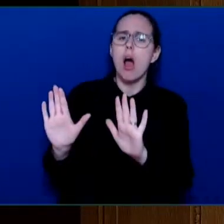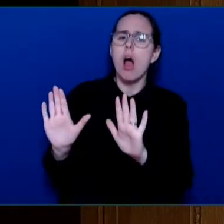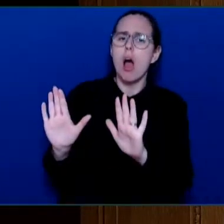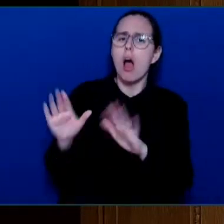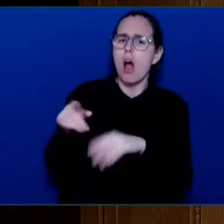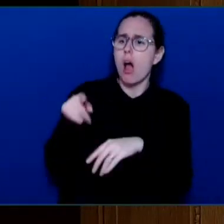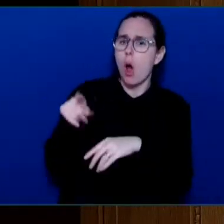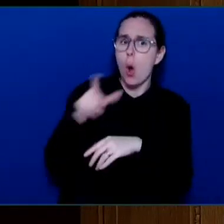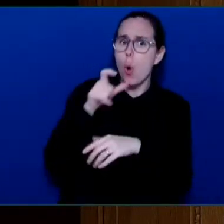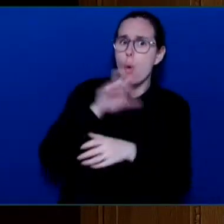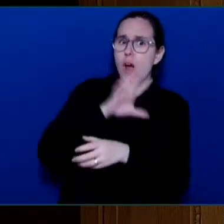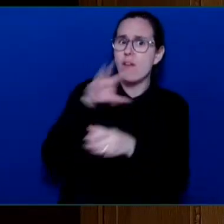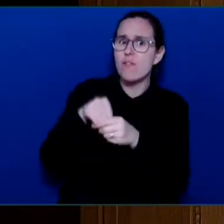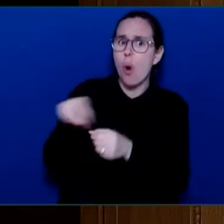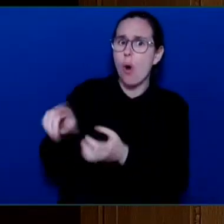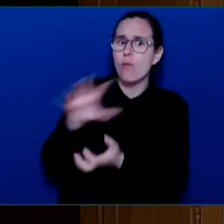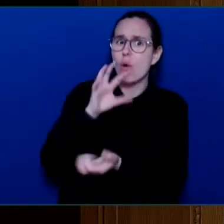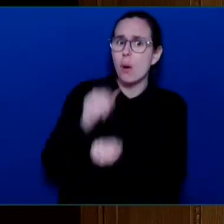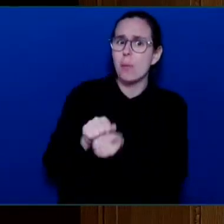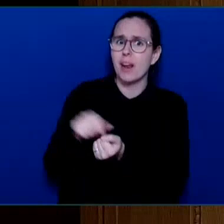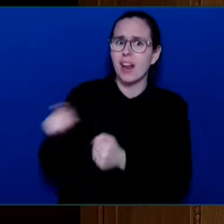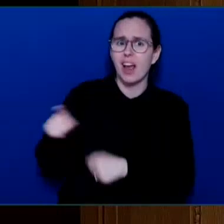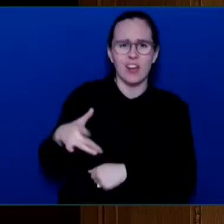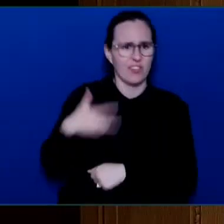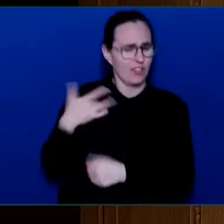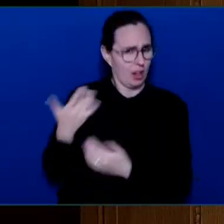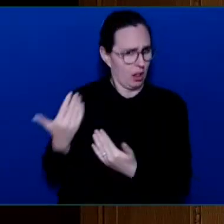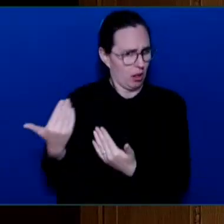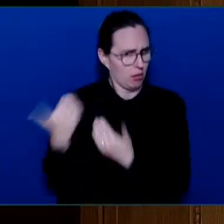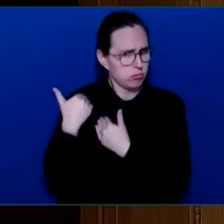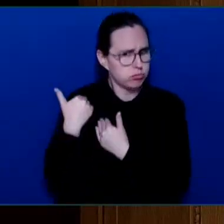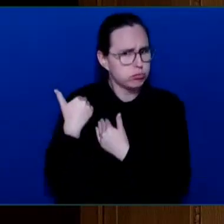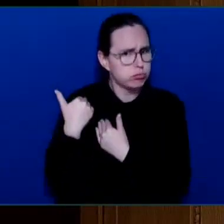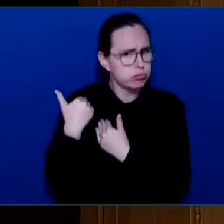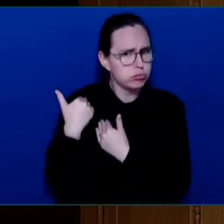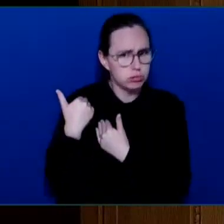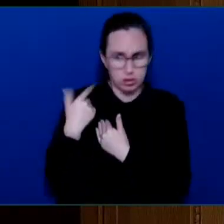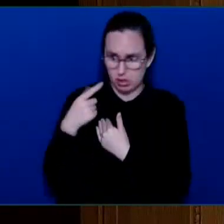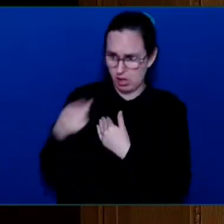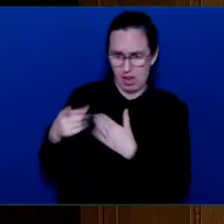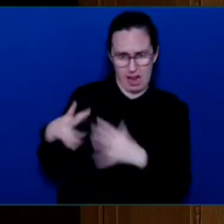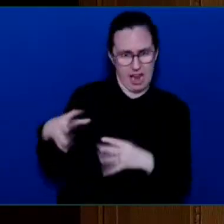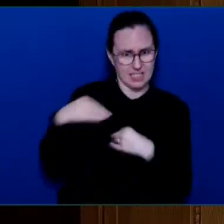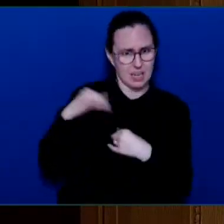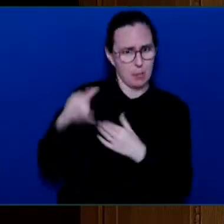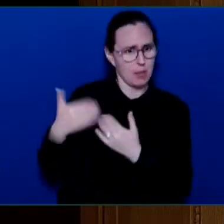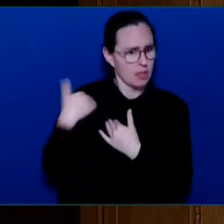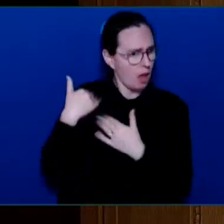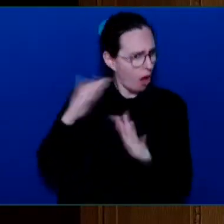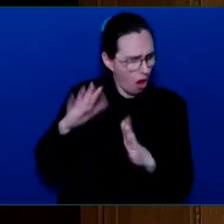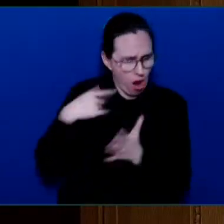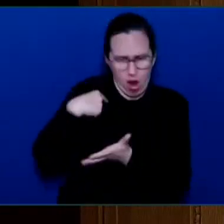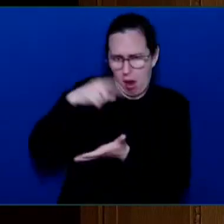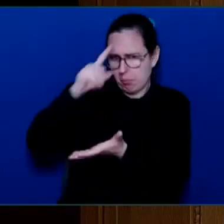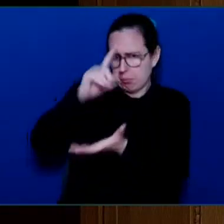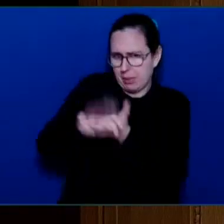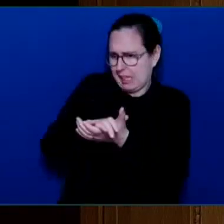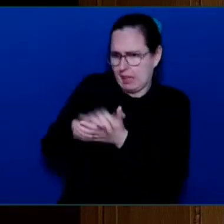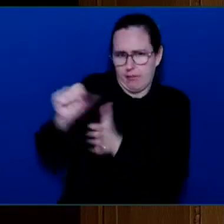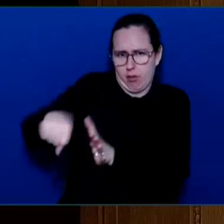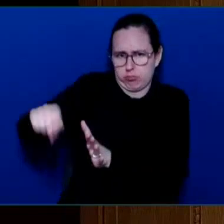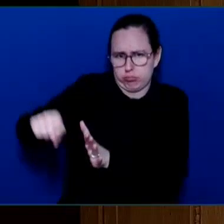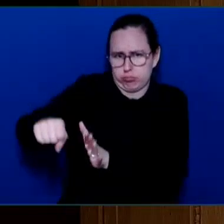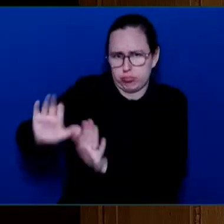of it. I am certain of it. I'm asking the Attorney General to take her responsibility today